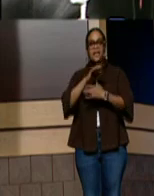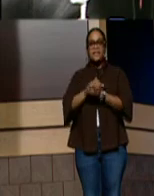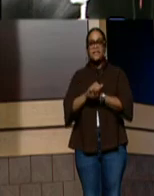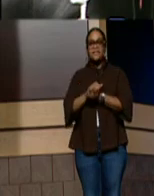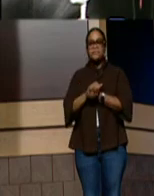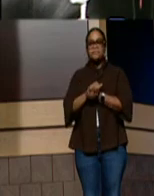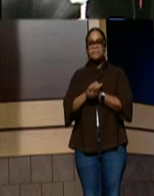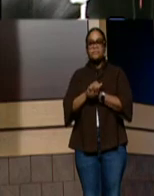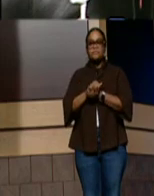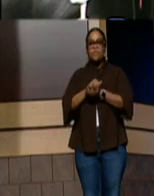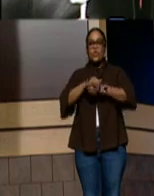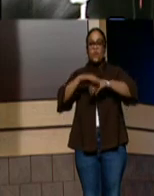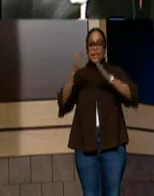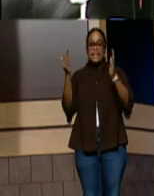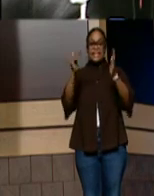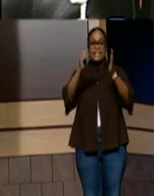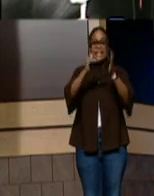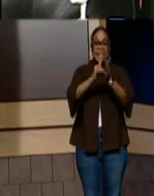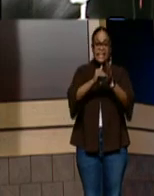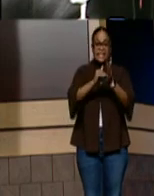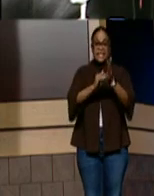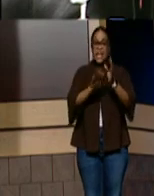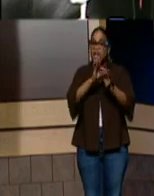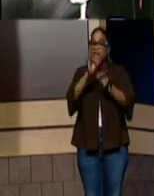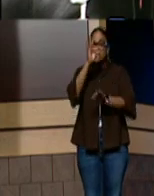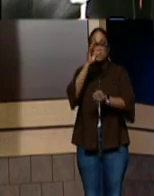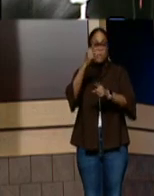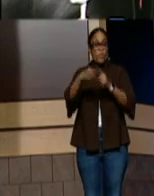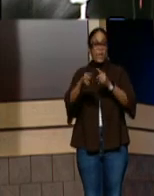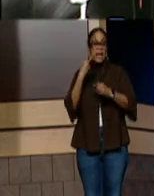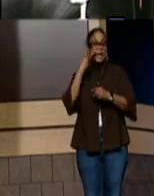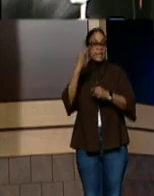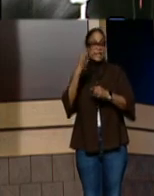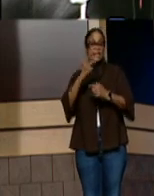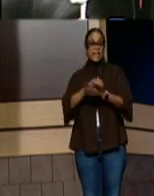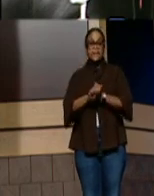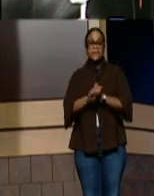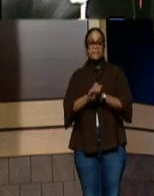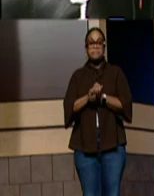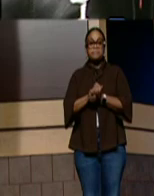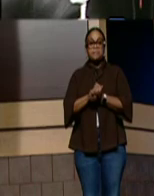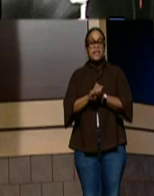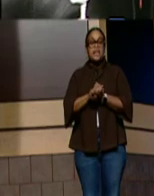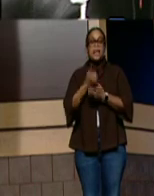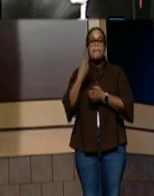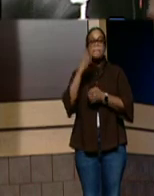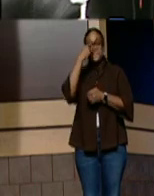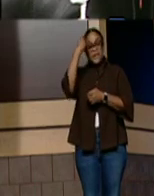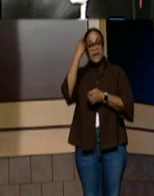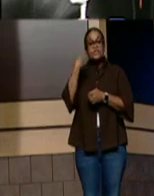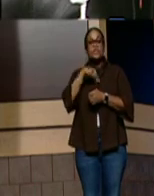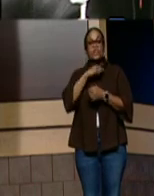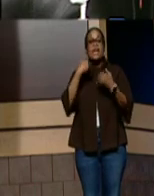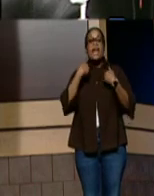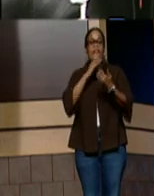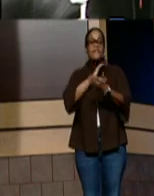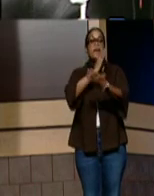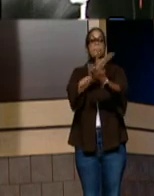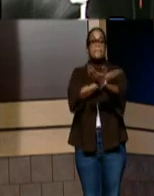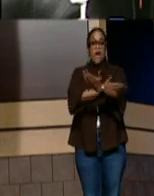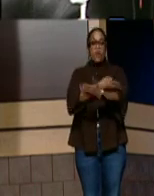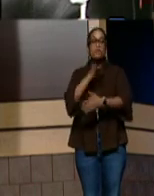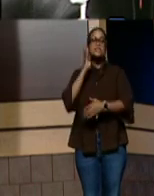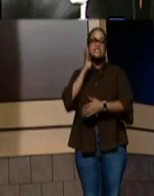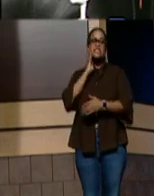against an invisible spirit. But we are the qualifiers because we have the power to speak to that